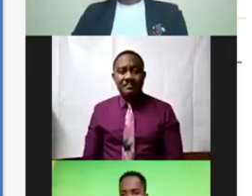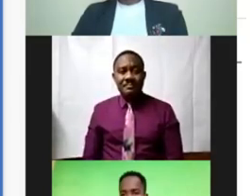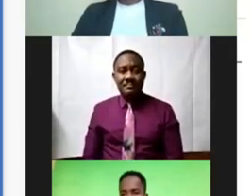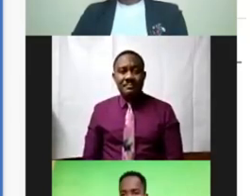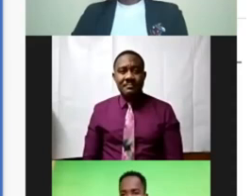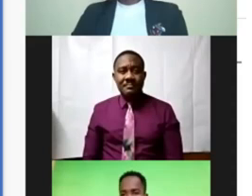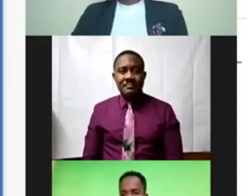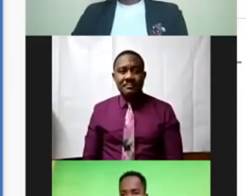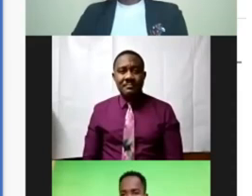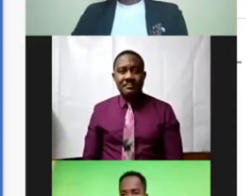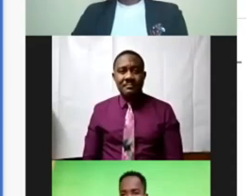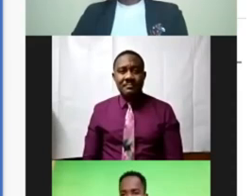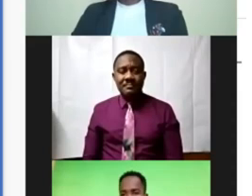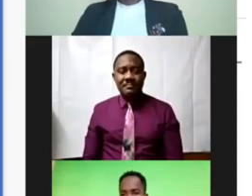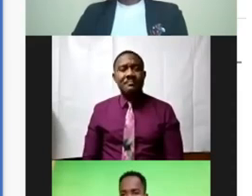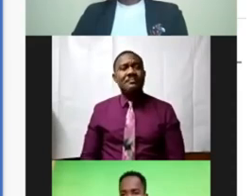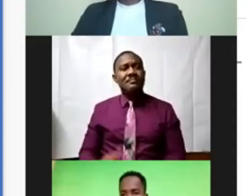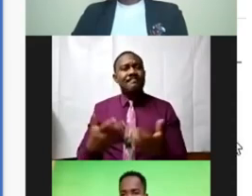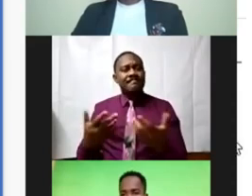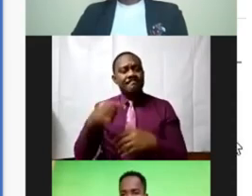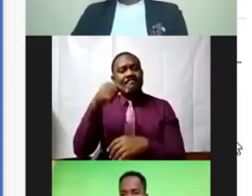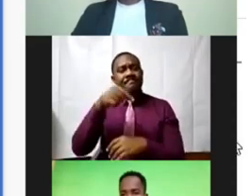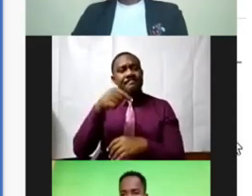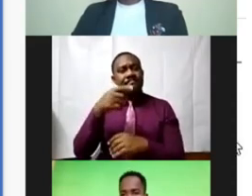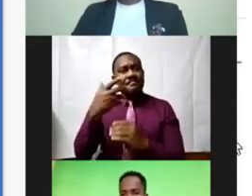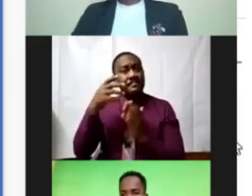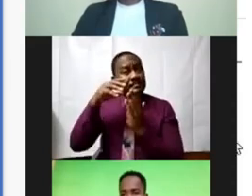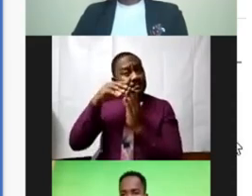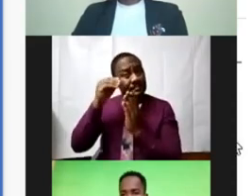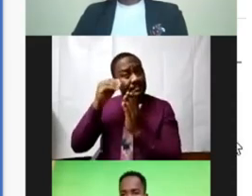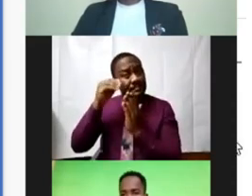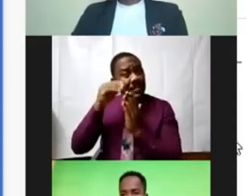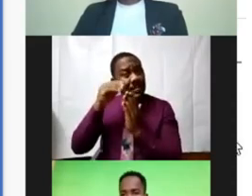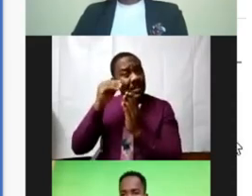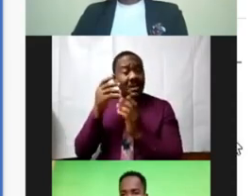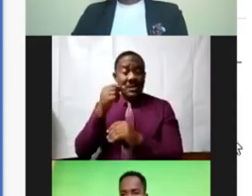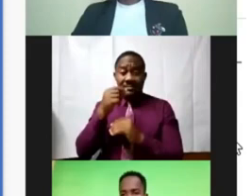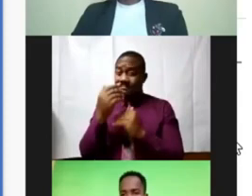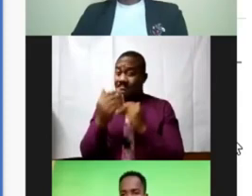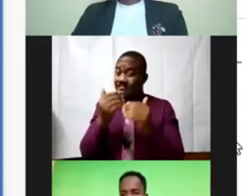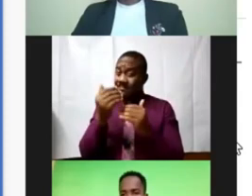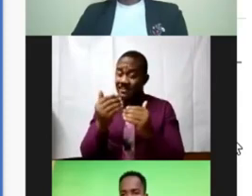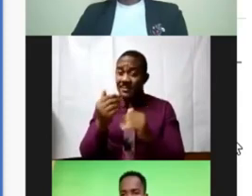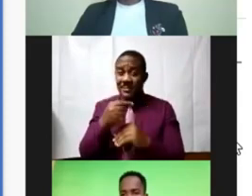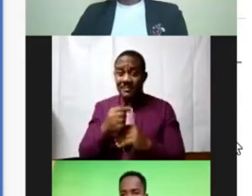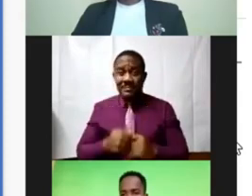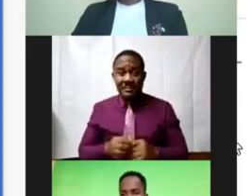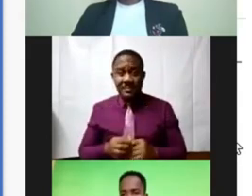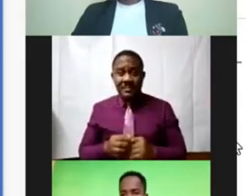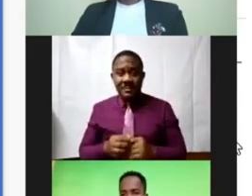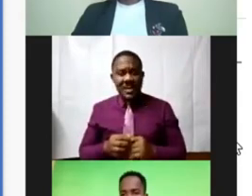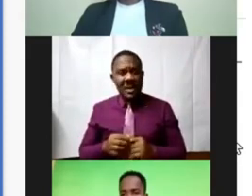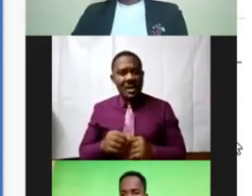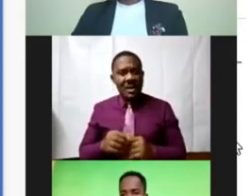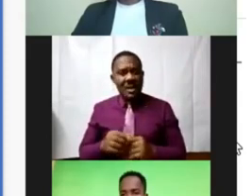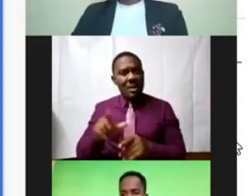school system to learn letters, then blending, but he can see a word and read it. But